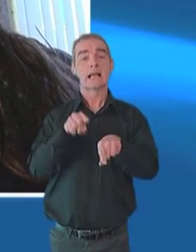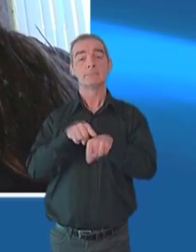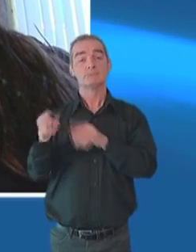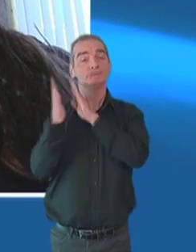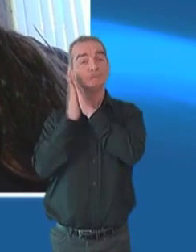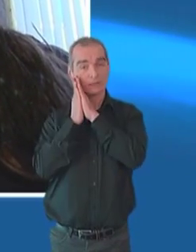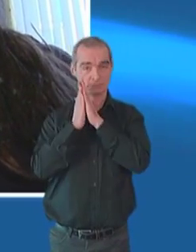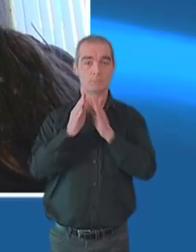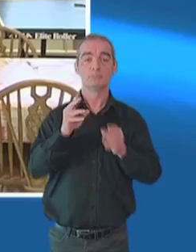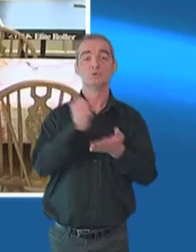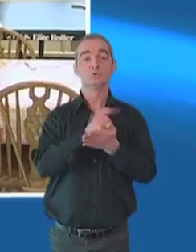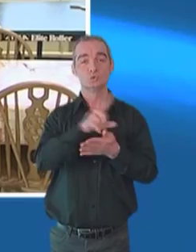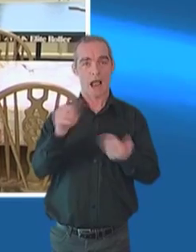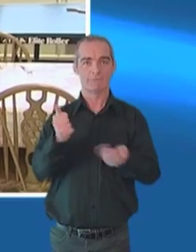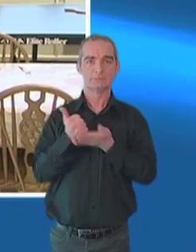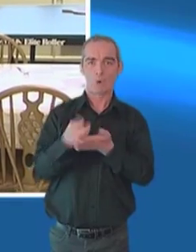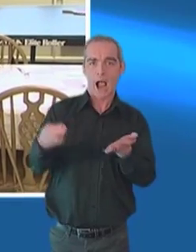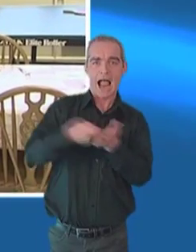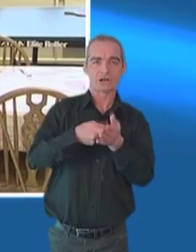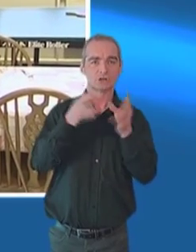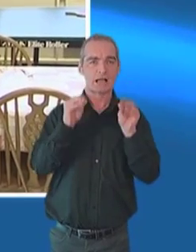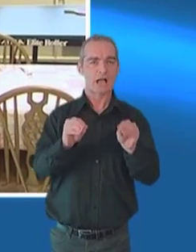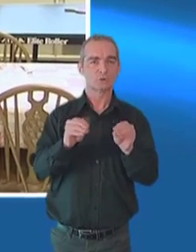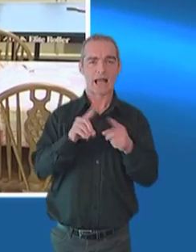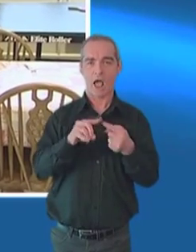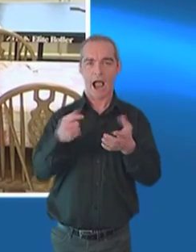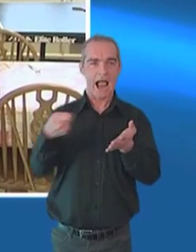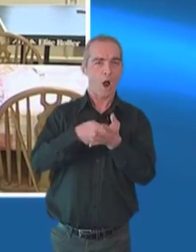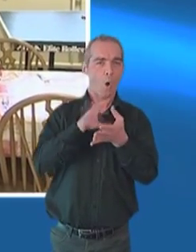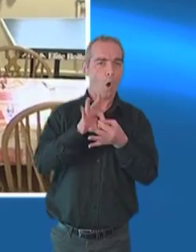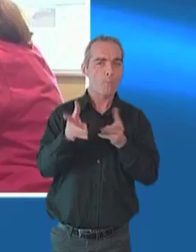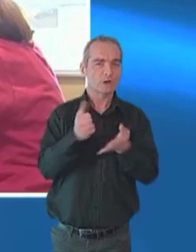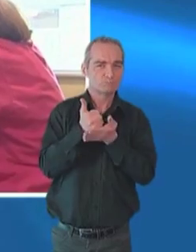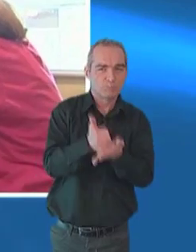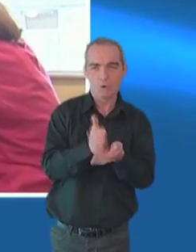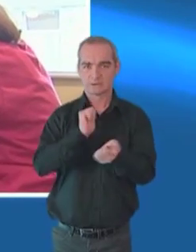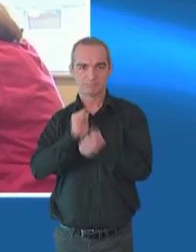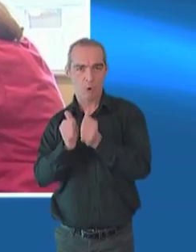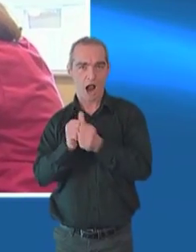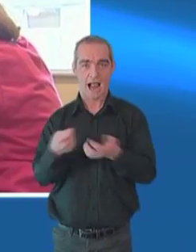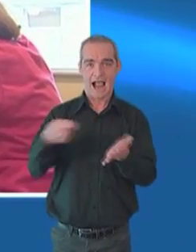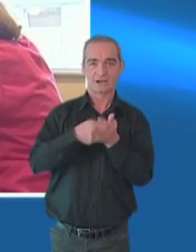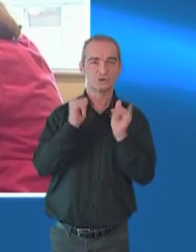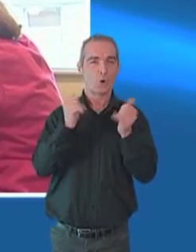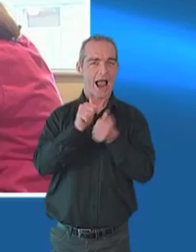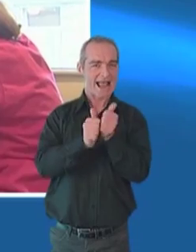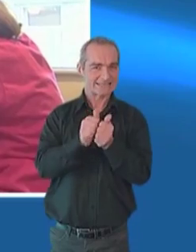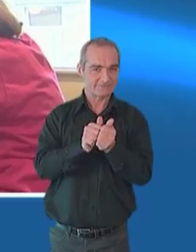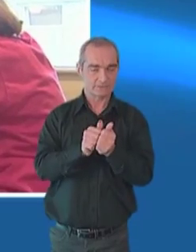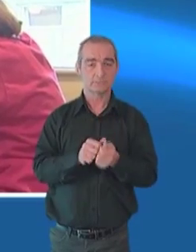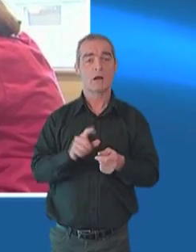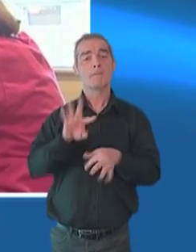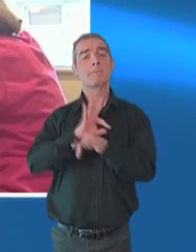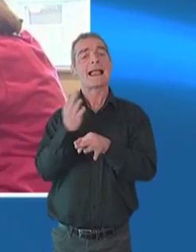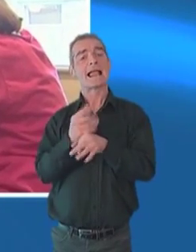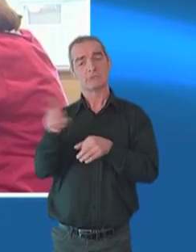technology systems. While at the residence, the pupils are supported in their educational and developmental attainment through,